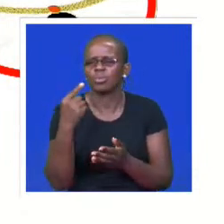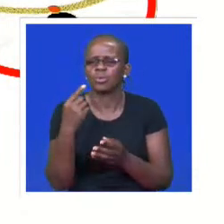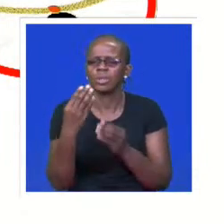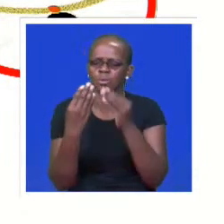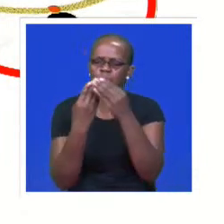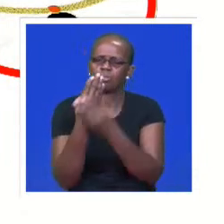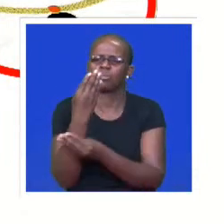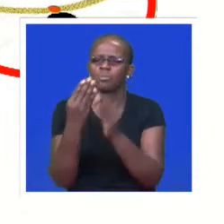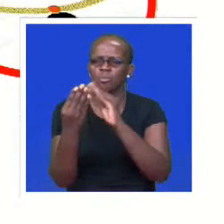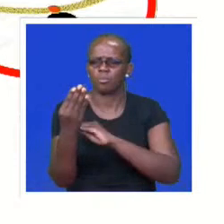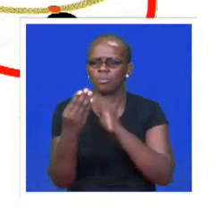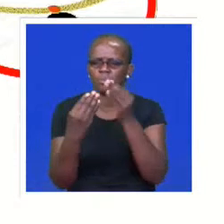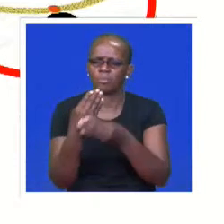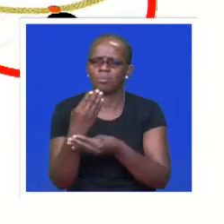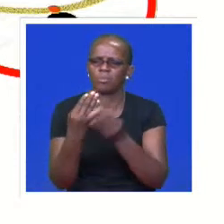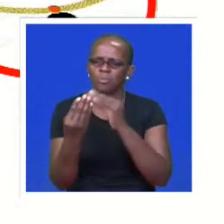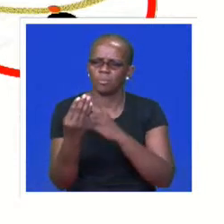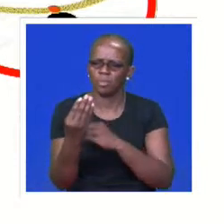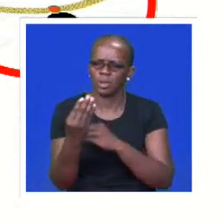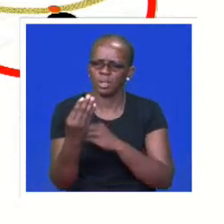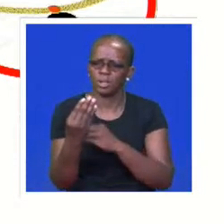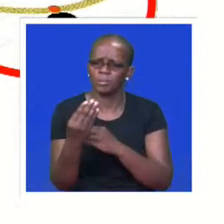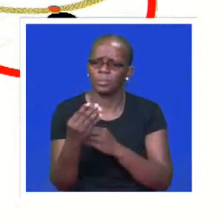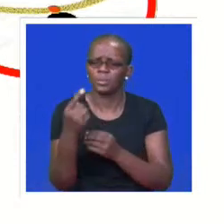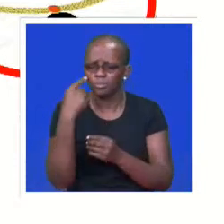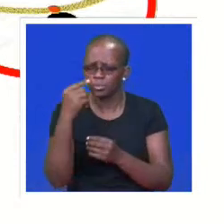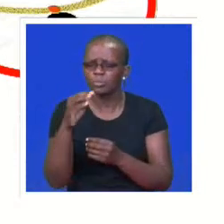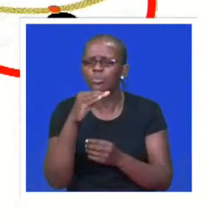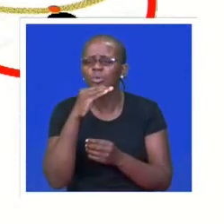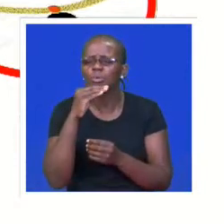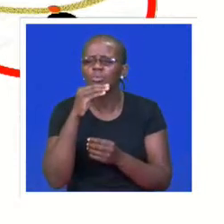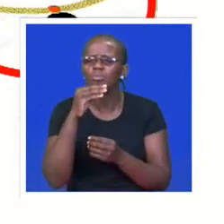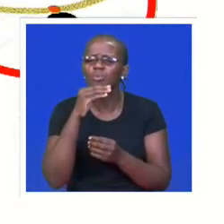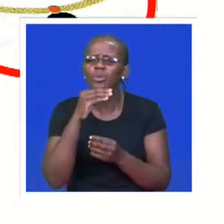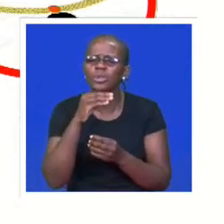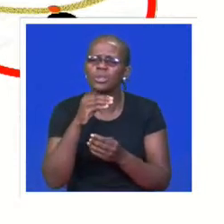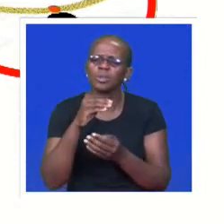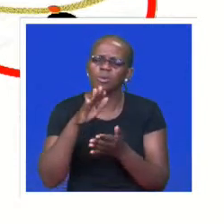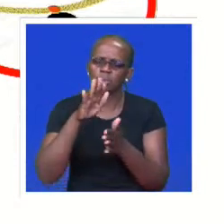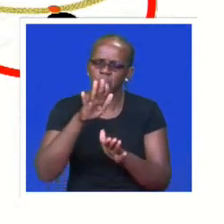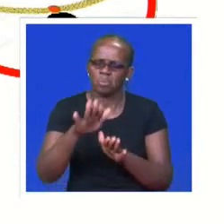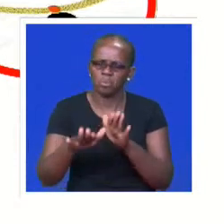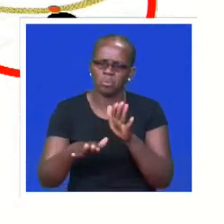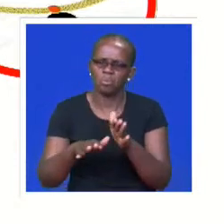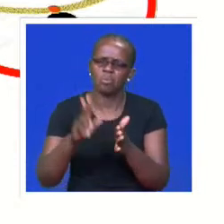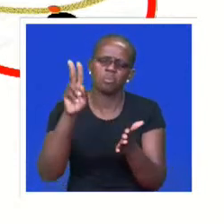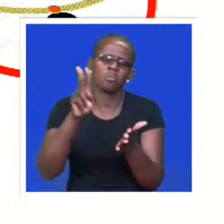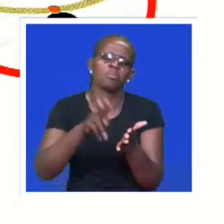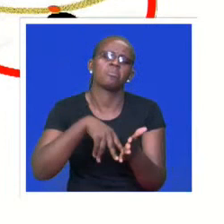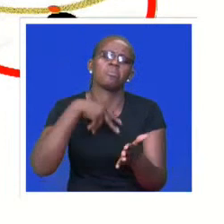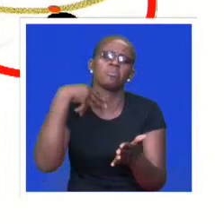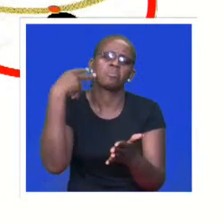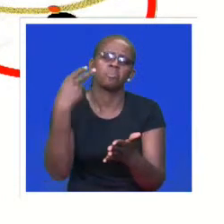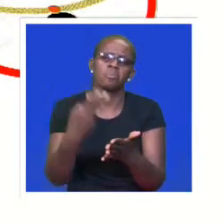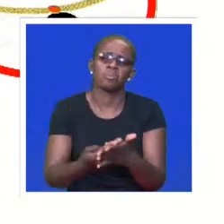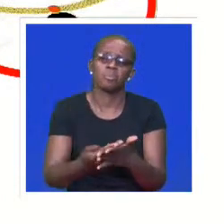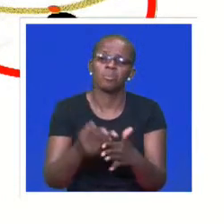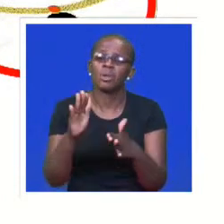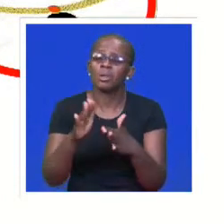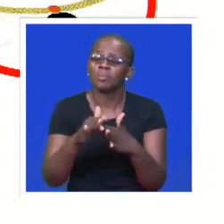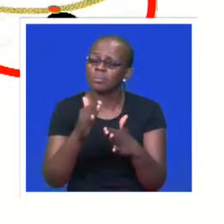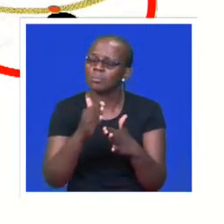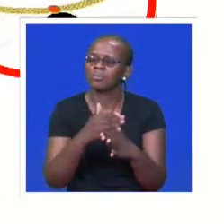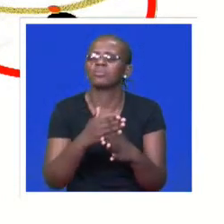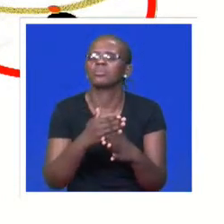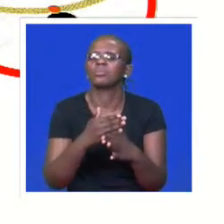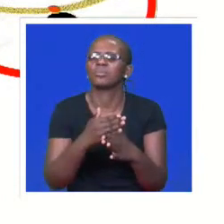there have stepped on that banana peel, and what has happened? That boy is now falling.